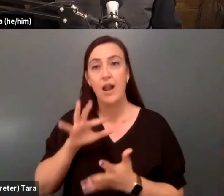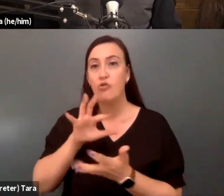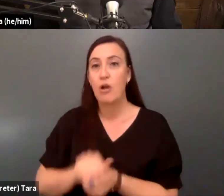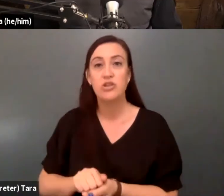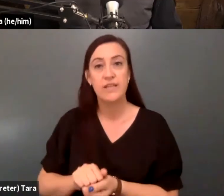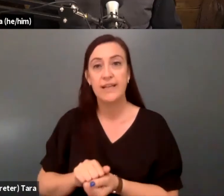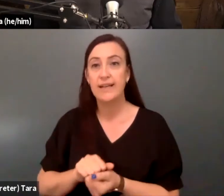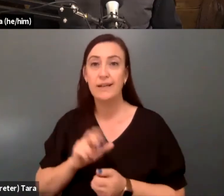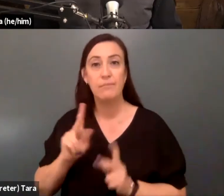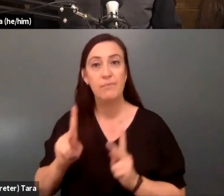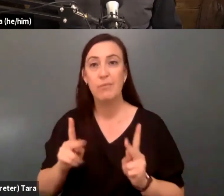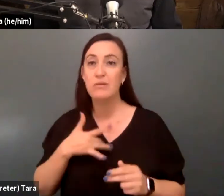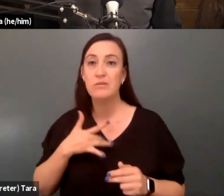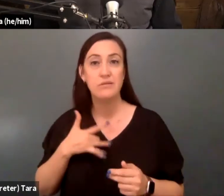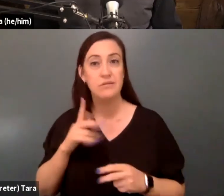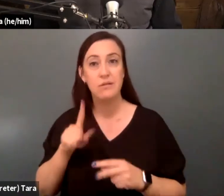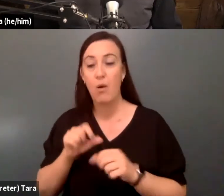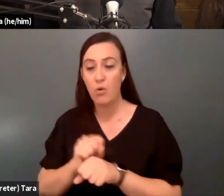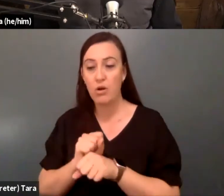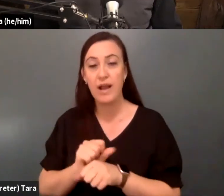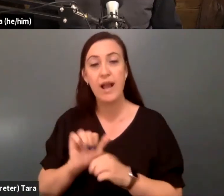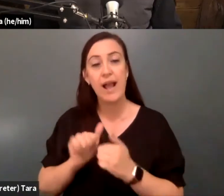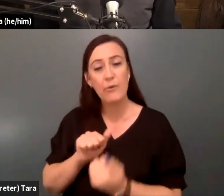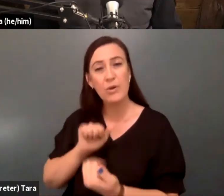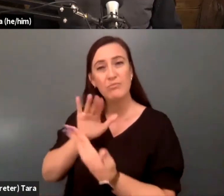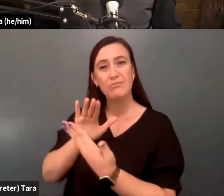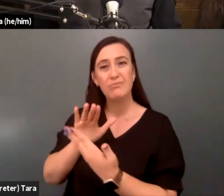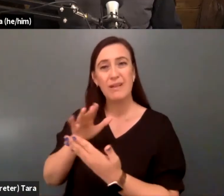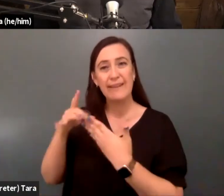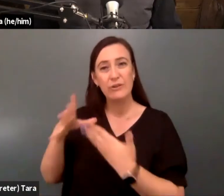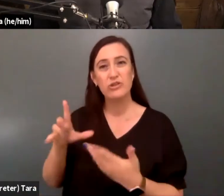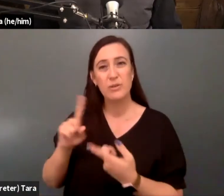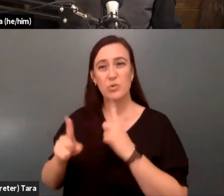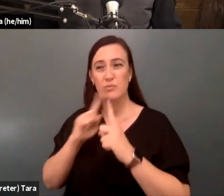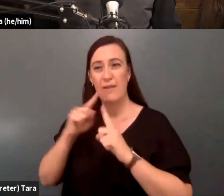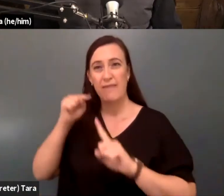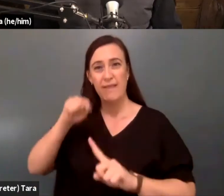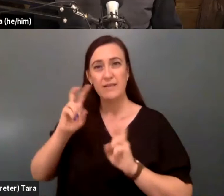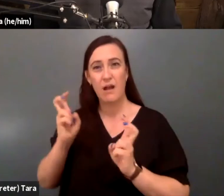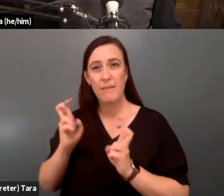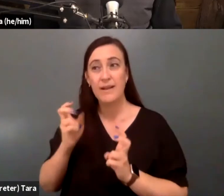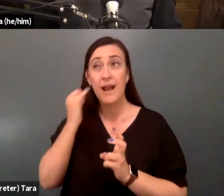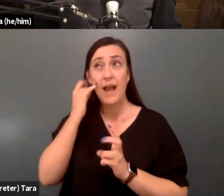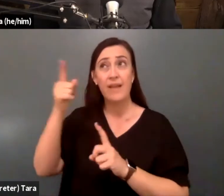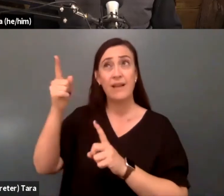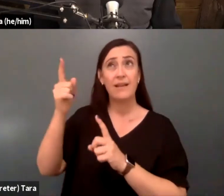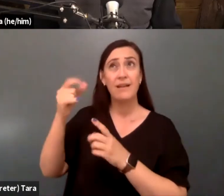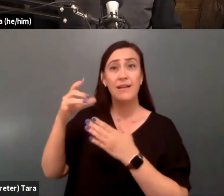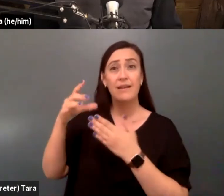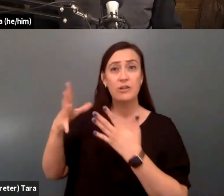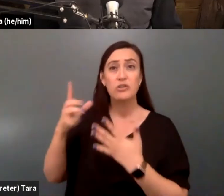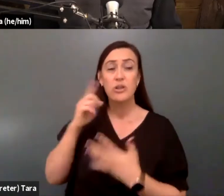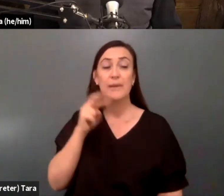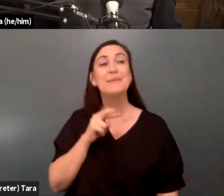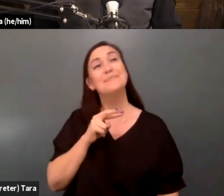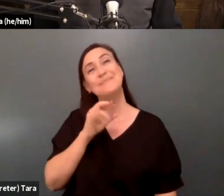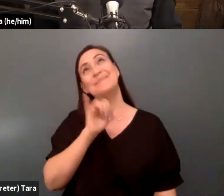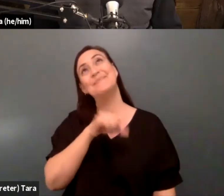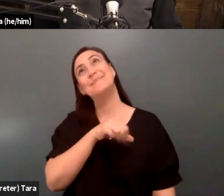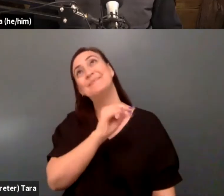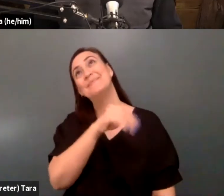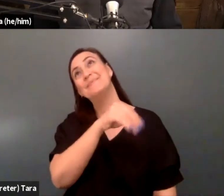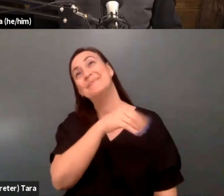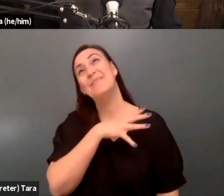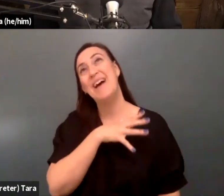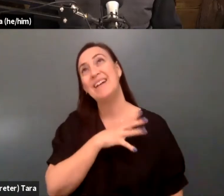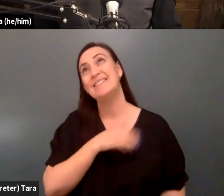recommend going about this conversation with leadership? I think when they hear conversations like this, it's in one ear and out the other because they feel like it doesn't